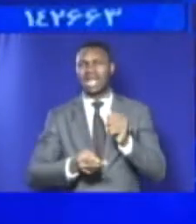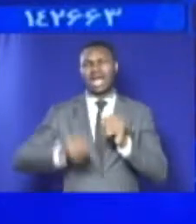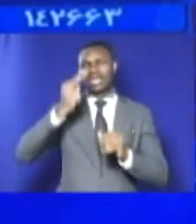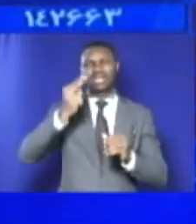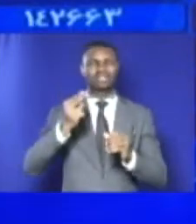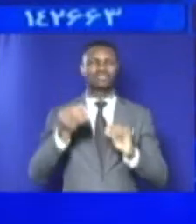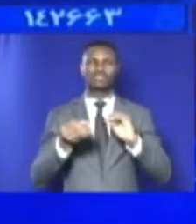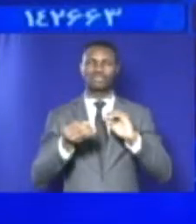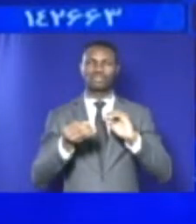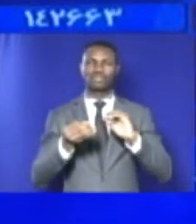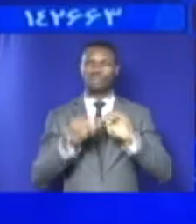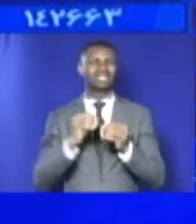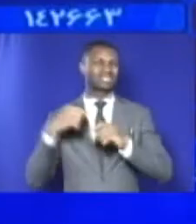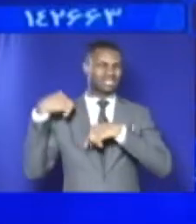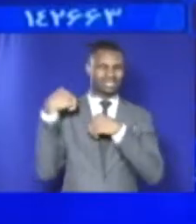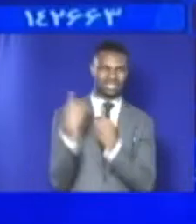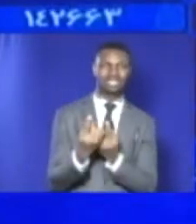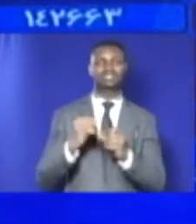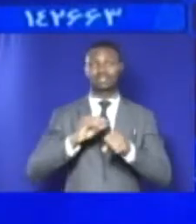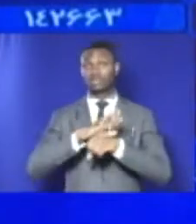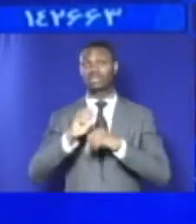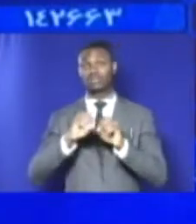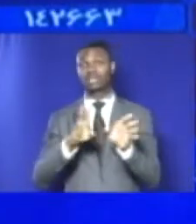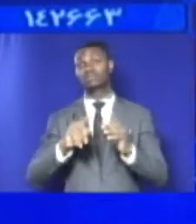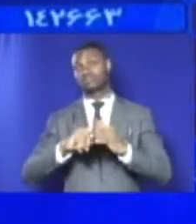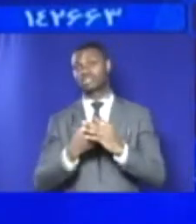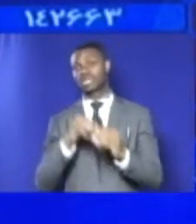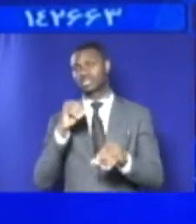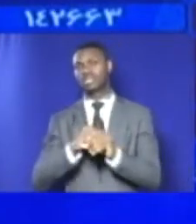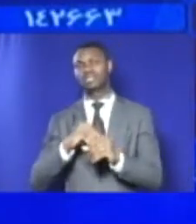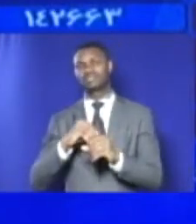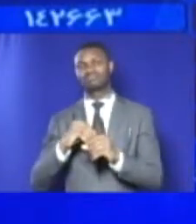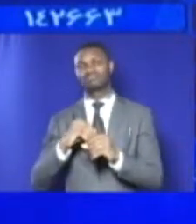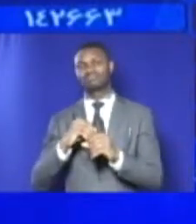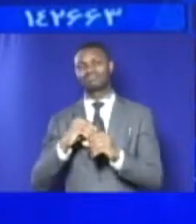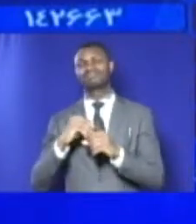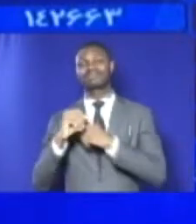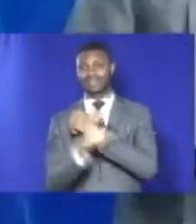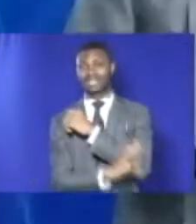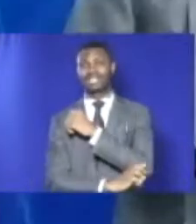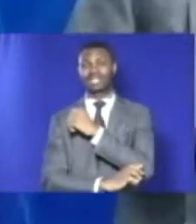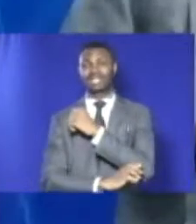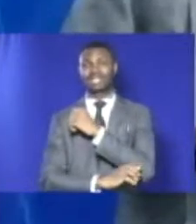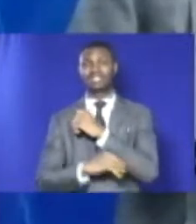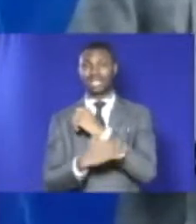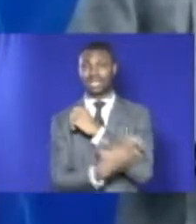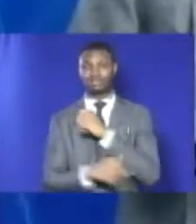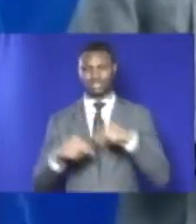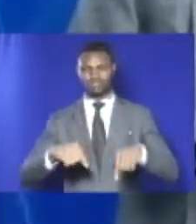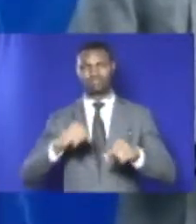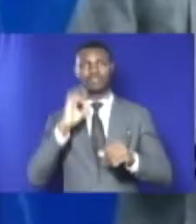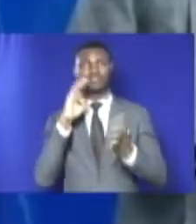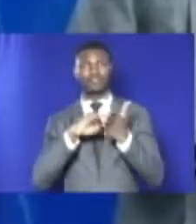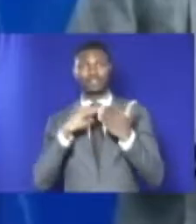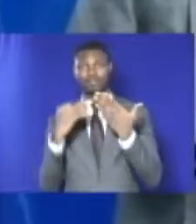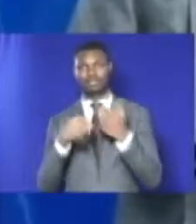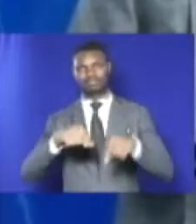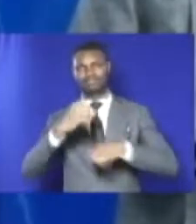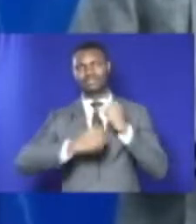toll since the outbreak began in the country in February this year. On the African